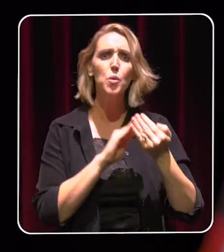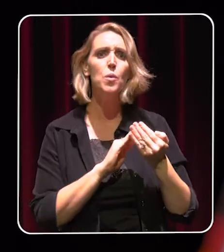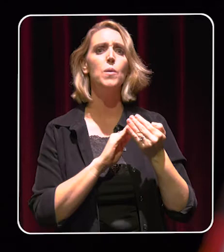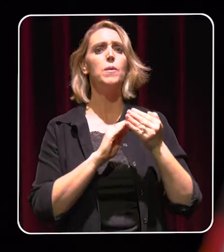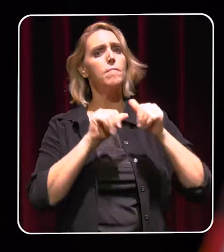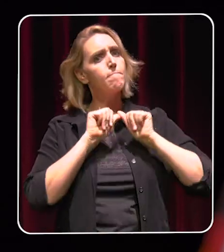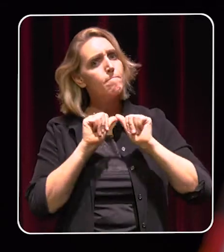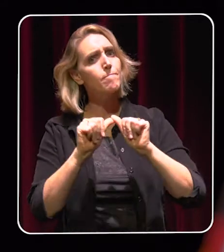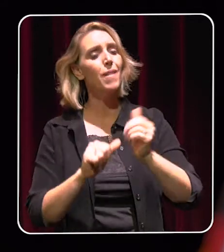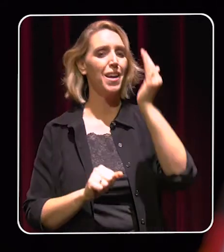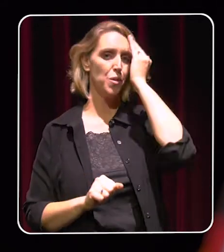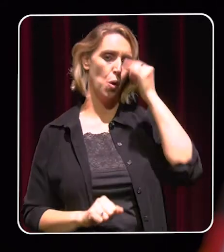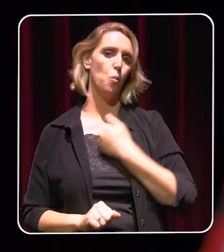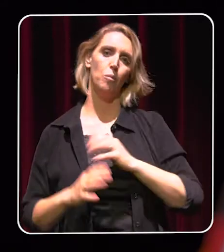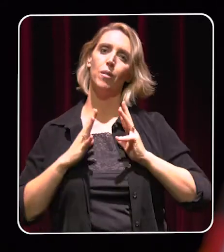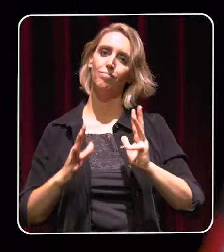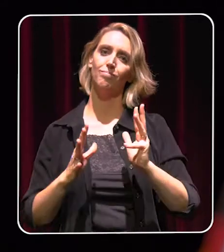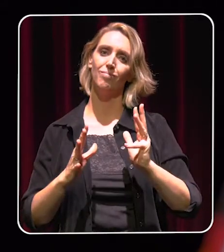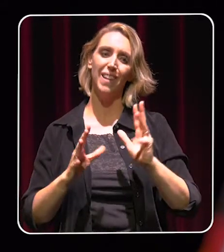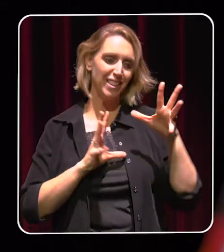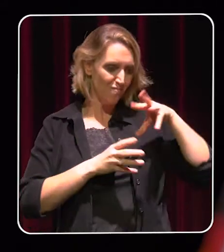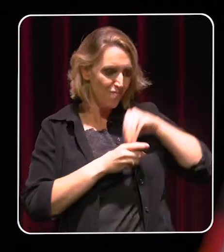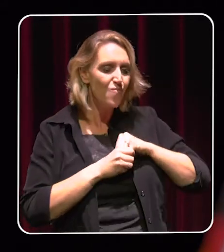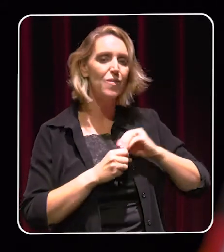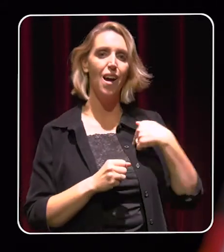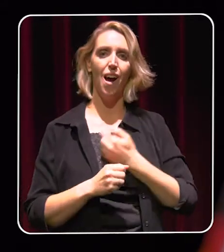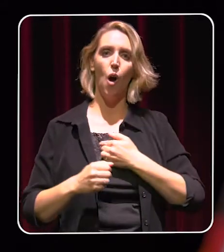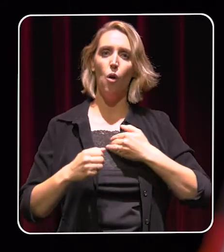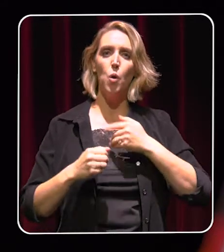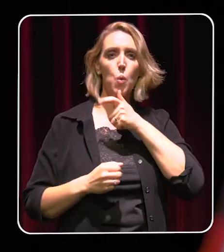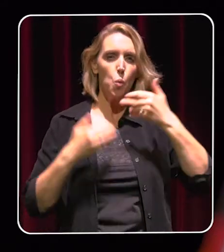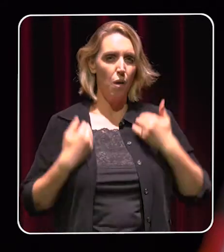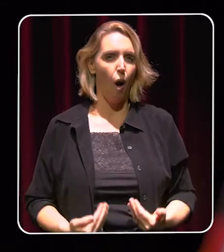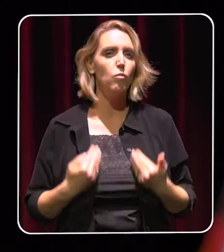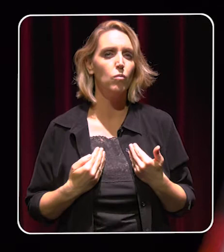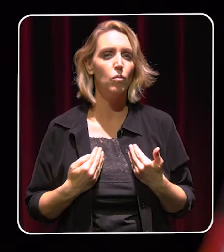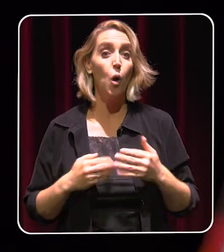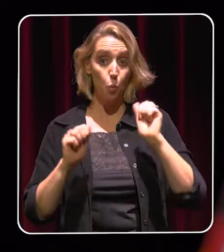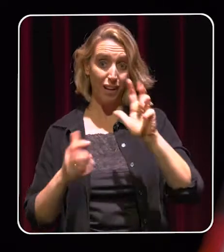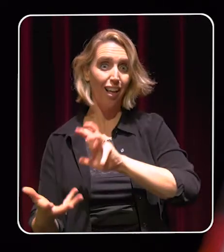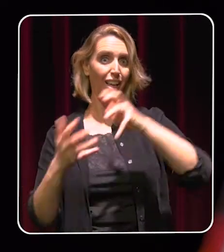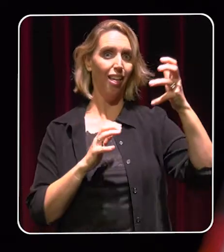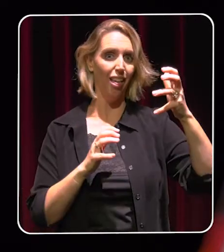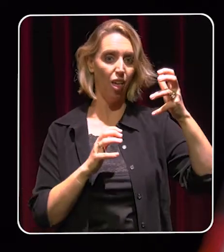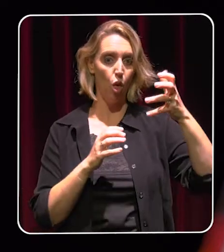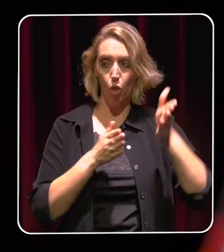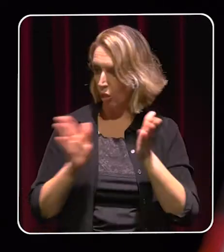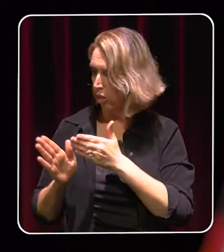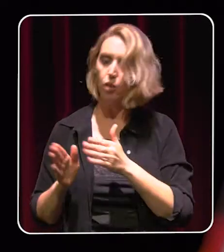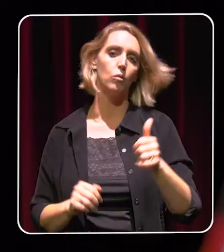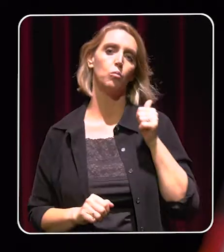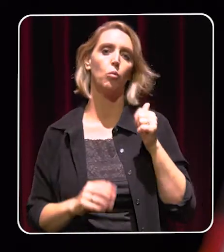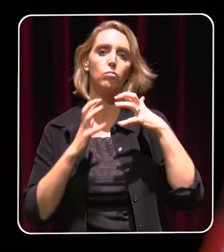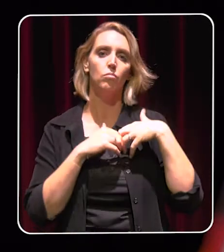community, is why I know we'll be okay. It's in our DNA in the Sunshine City. We can be disrupted, but we can't be